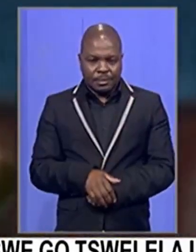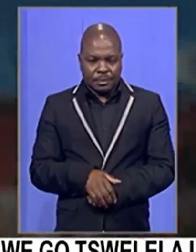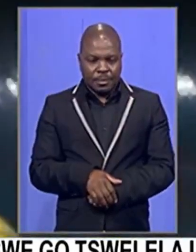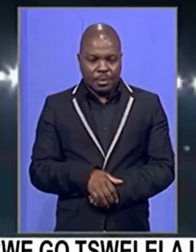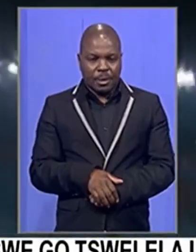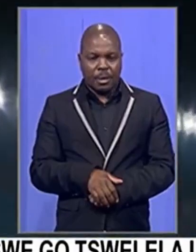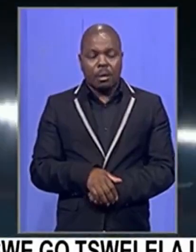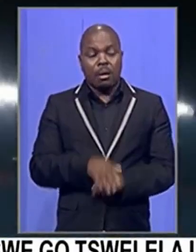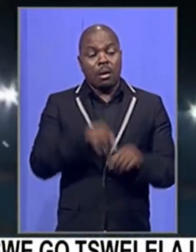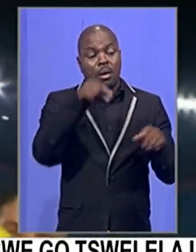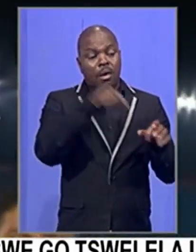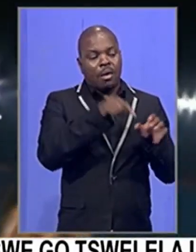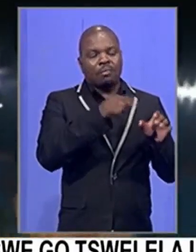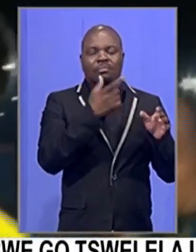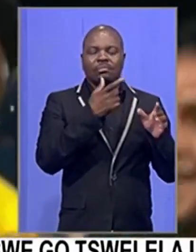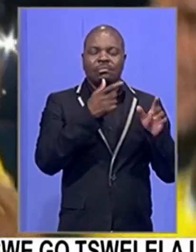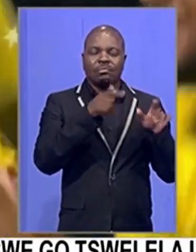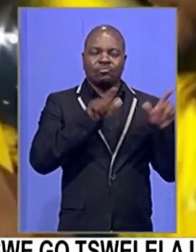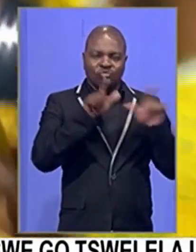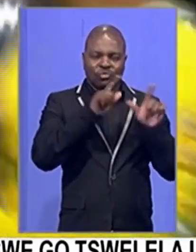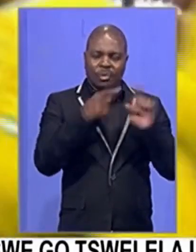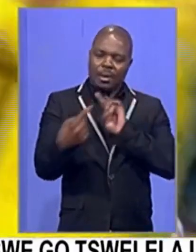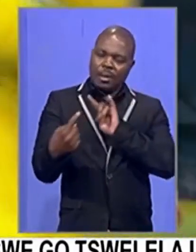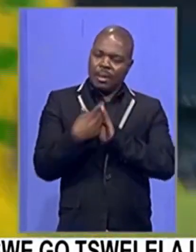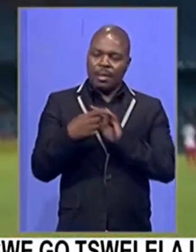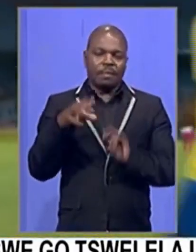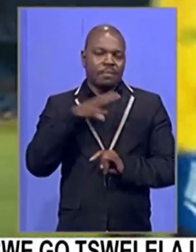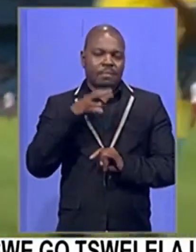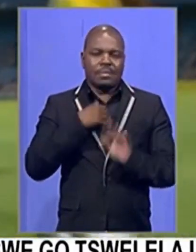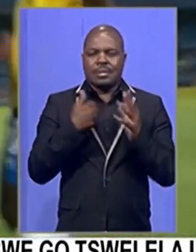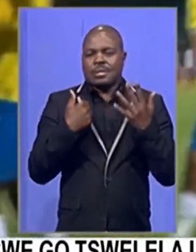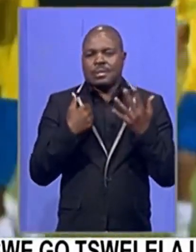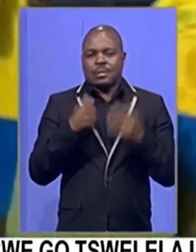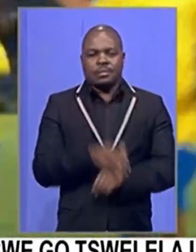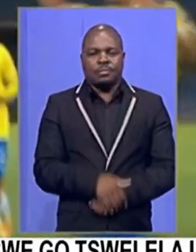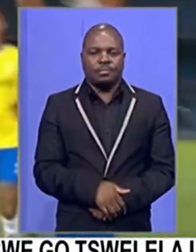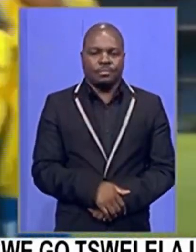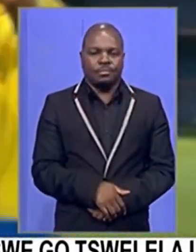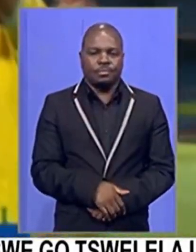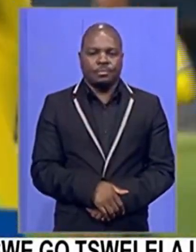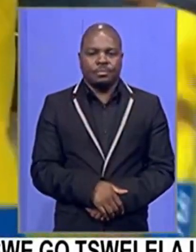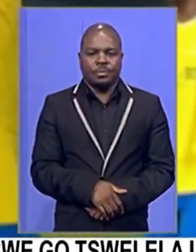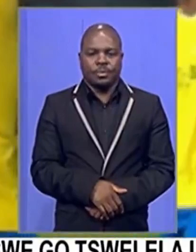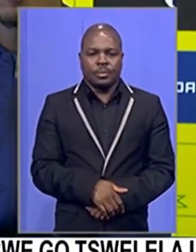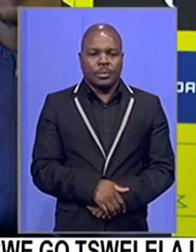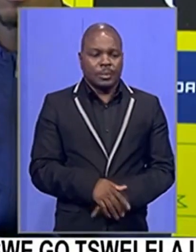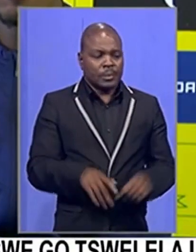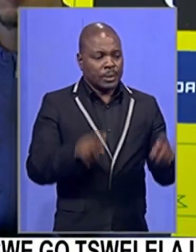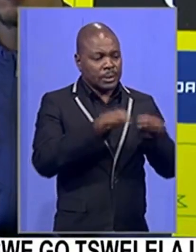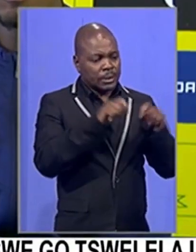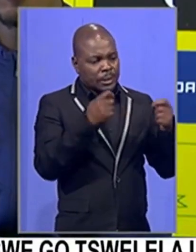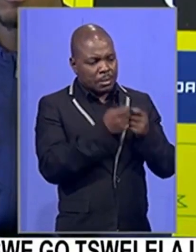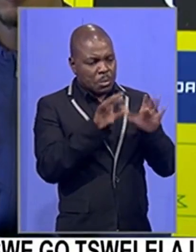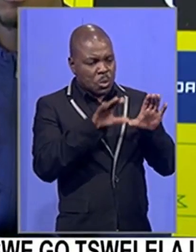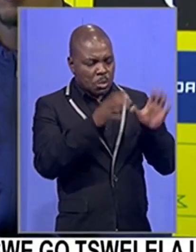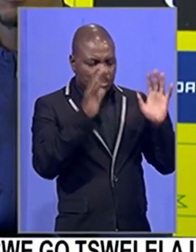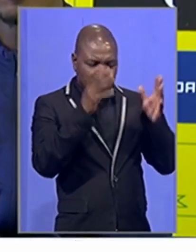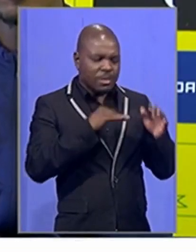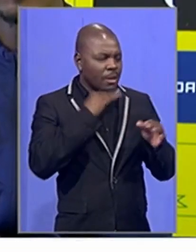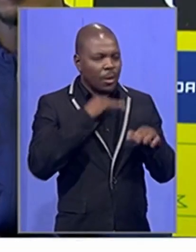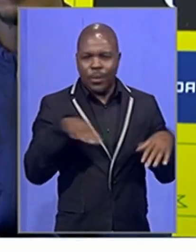Sehlopha sa di-Brazilians se nwišitše fela dino tše tshela. You don't praise the Sundowns group of players